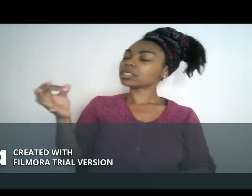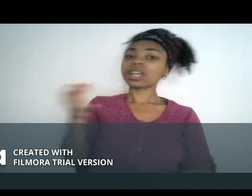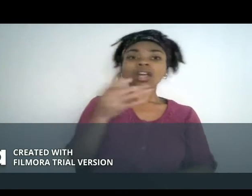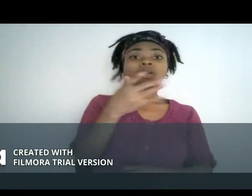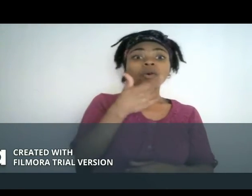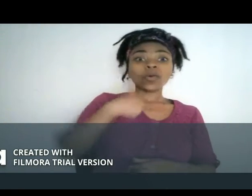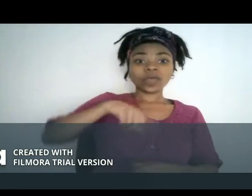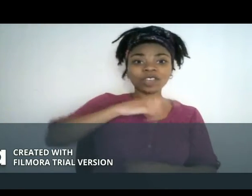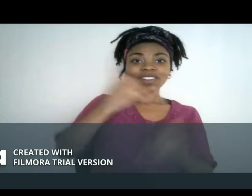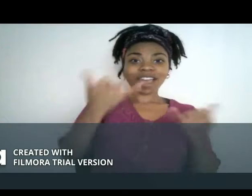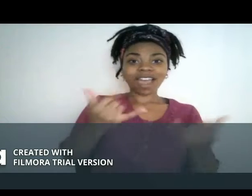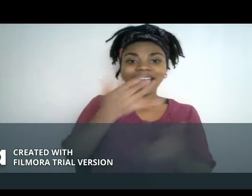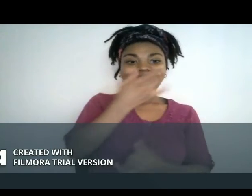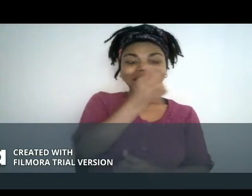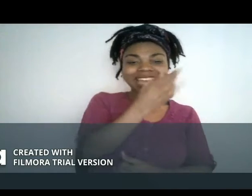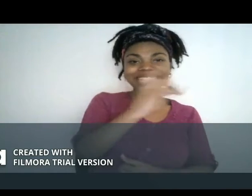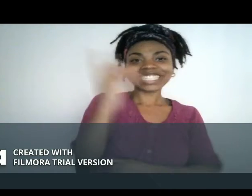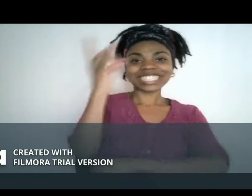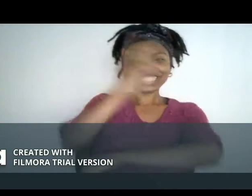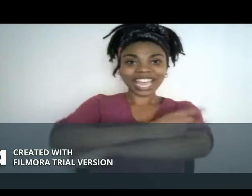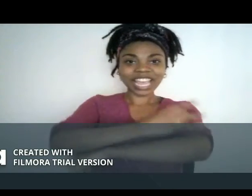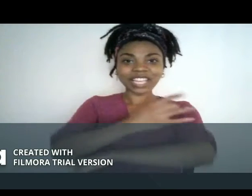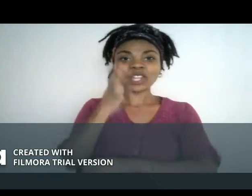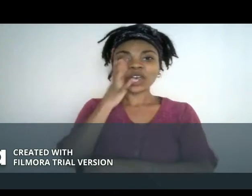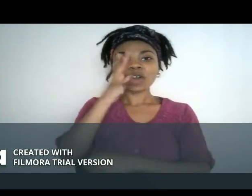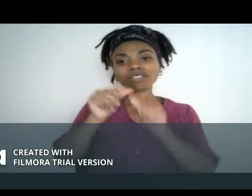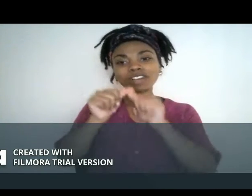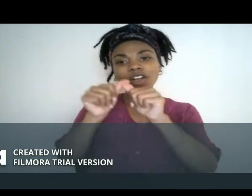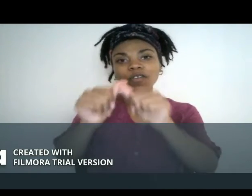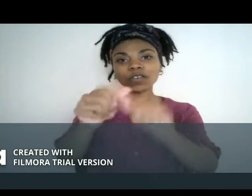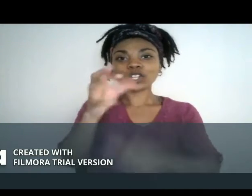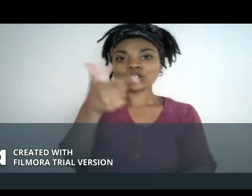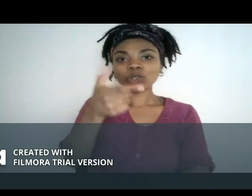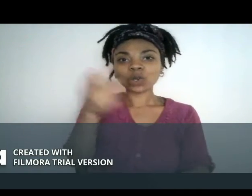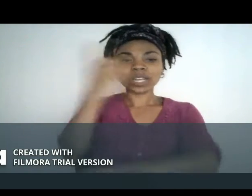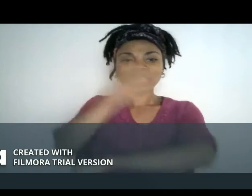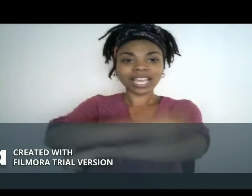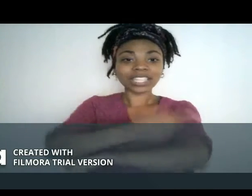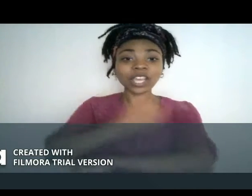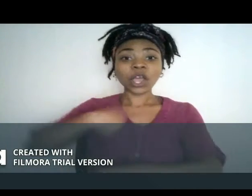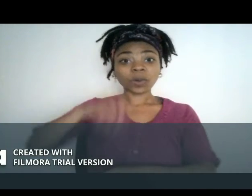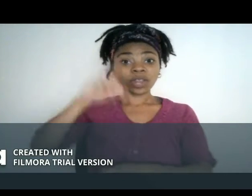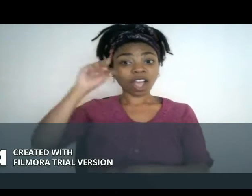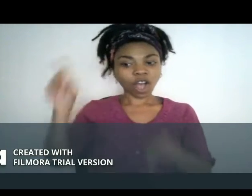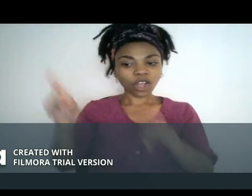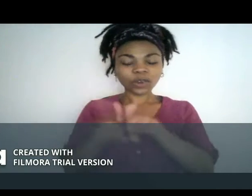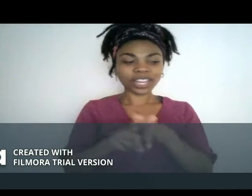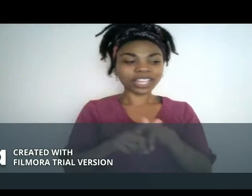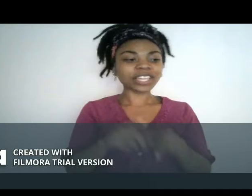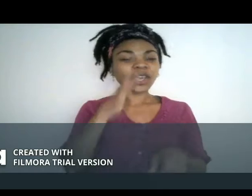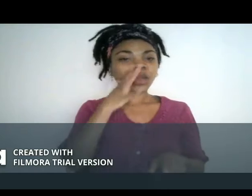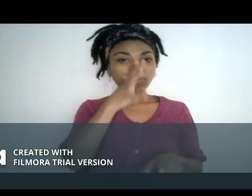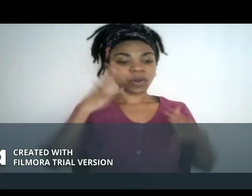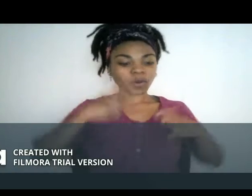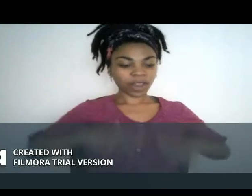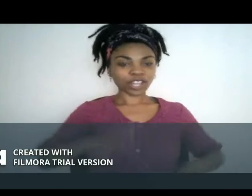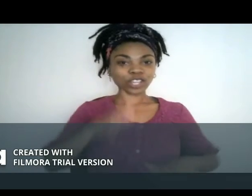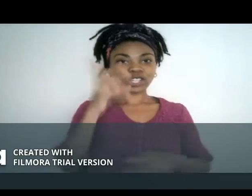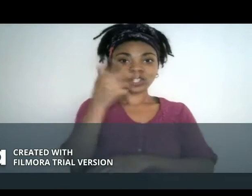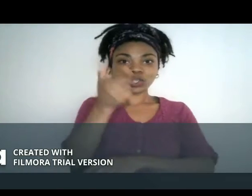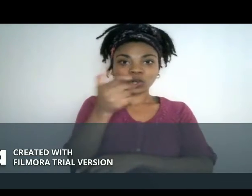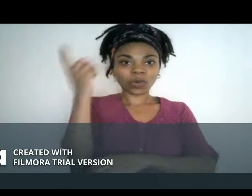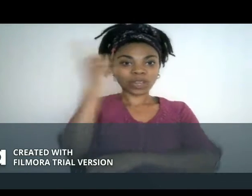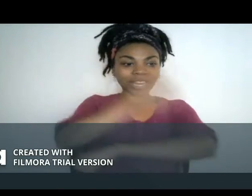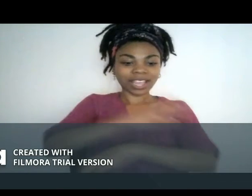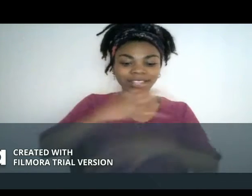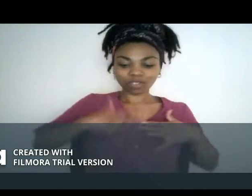on our 18th day today. And we're going for 21, and we all agreed that we were going to wear dresses for 21 days. And I know for me that